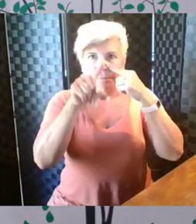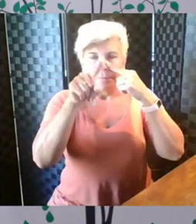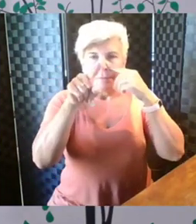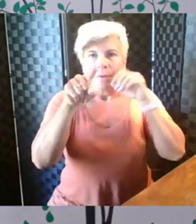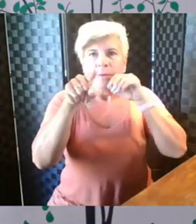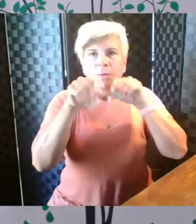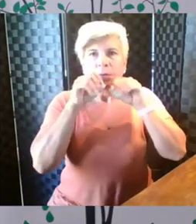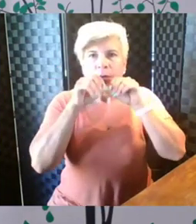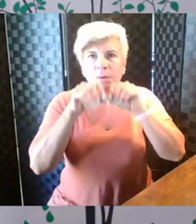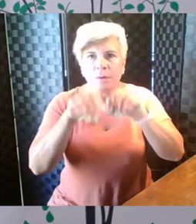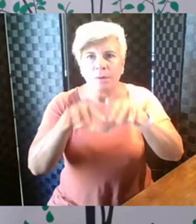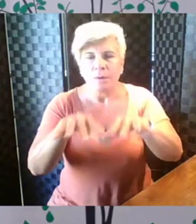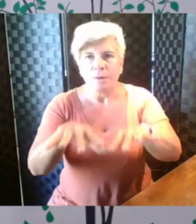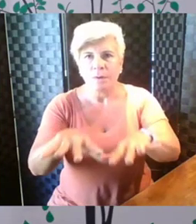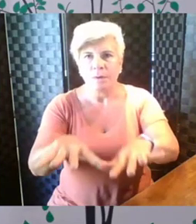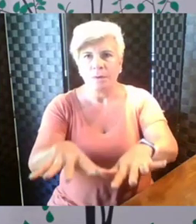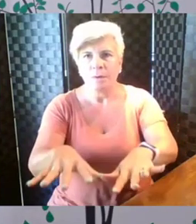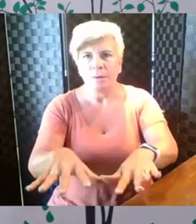out,